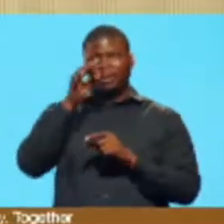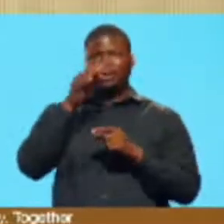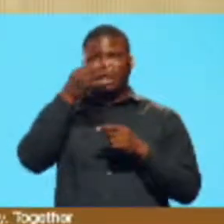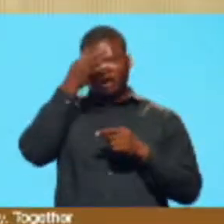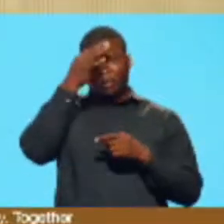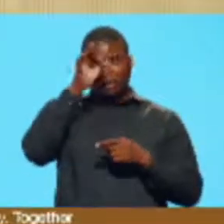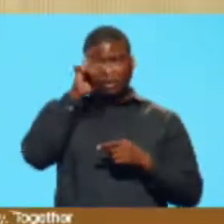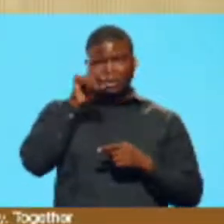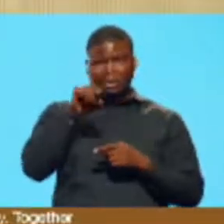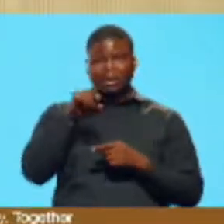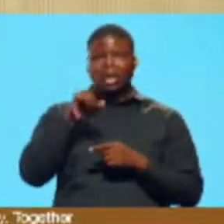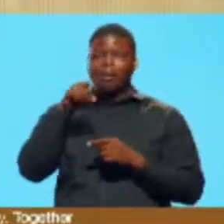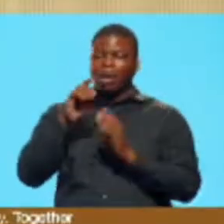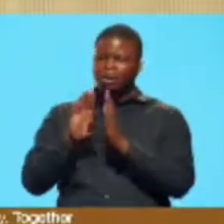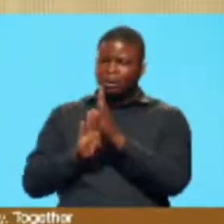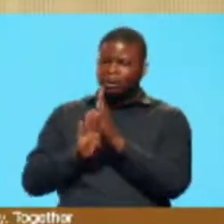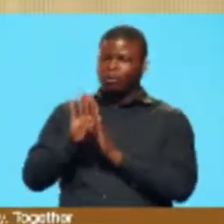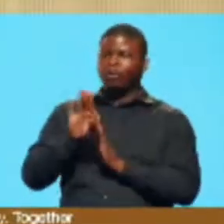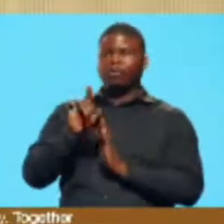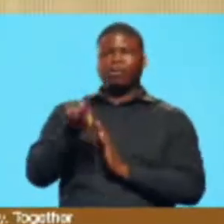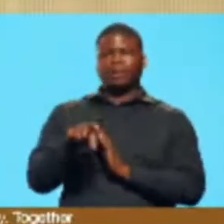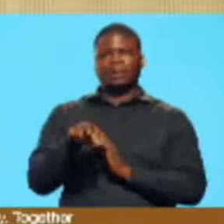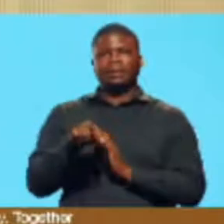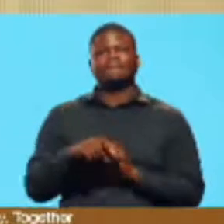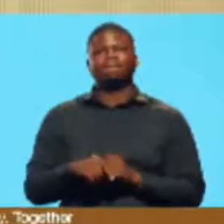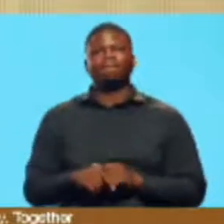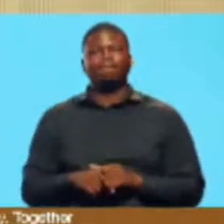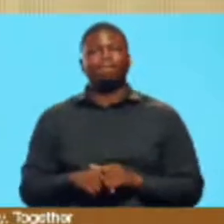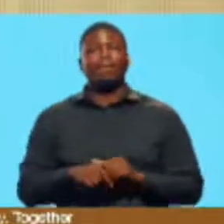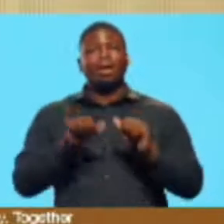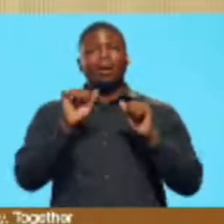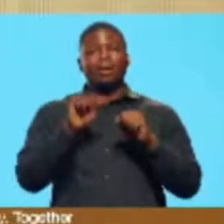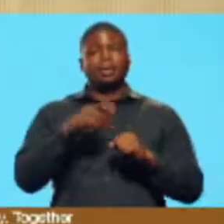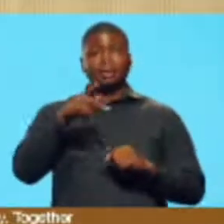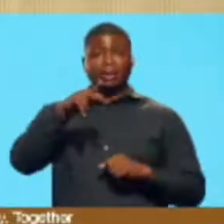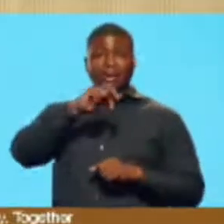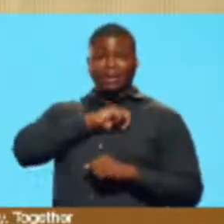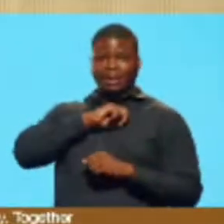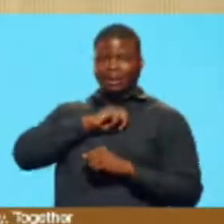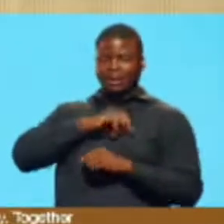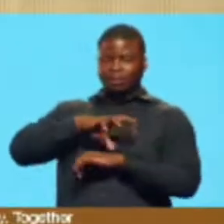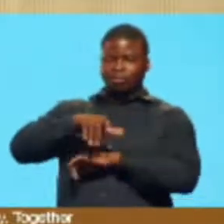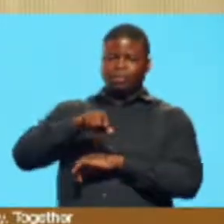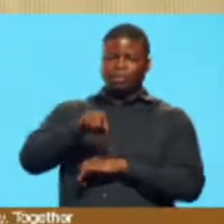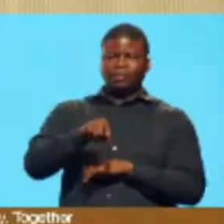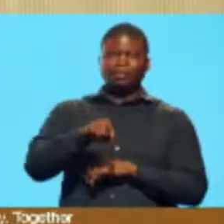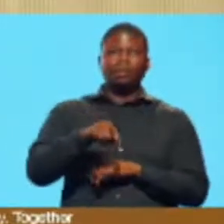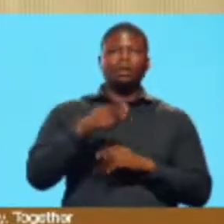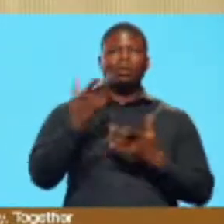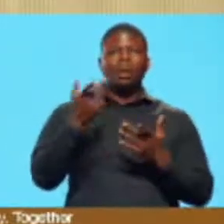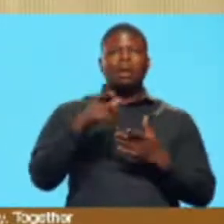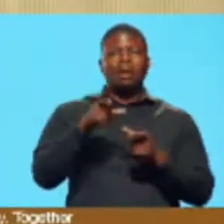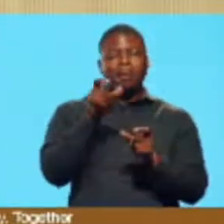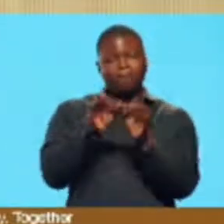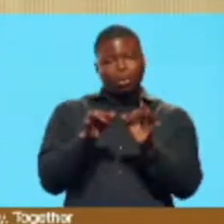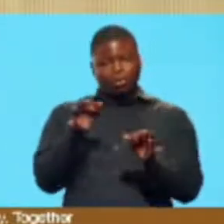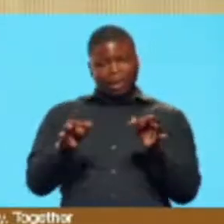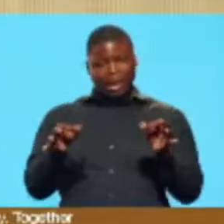From this exercise in KwaZulu-Natal, we also presented it to our social cluster and political